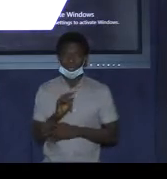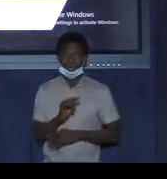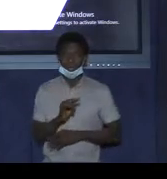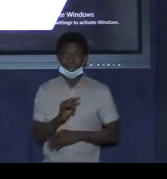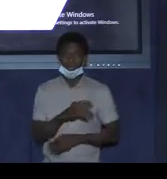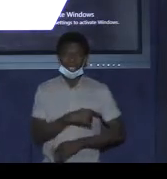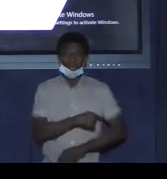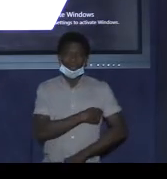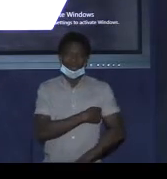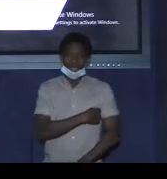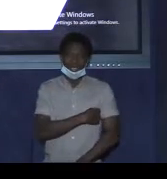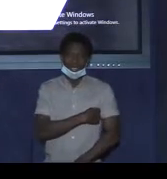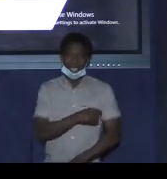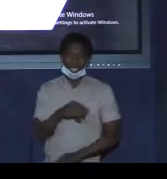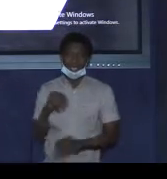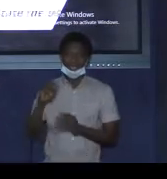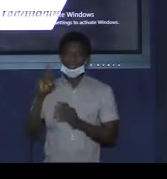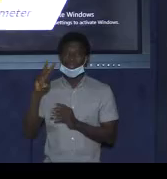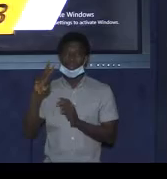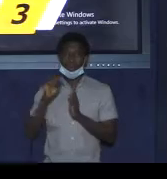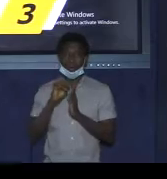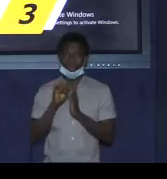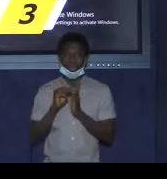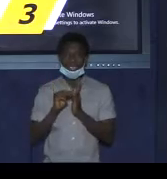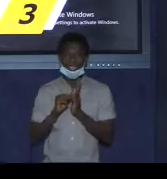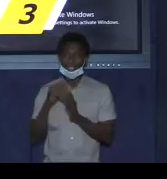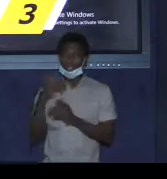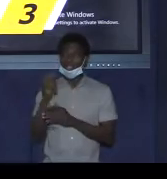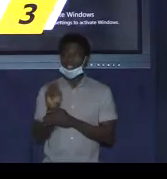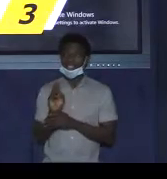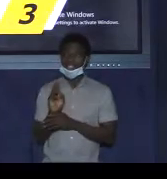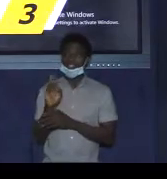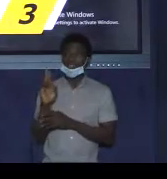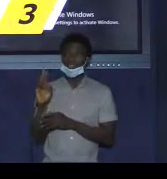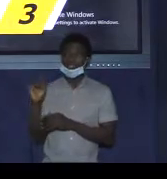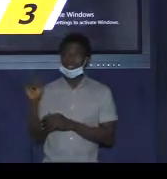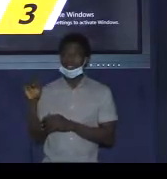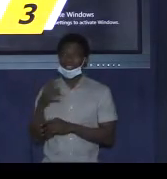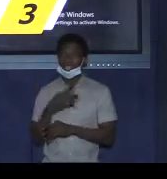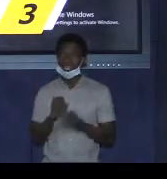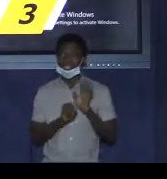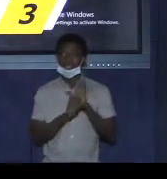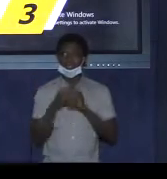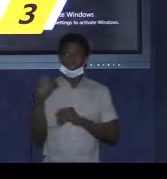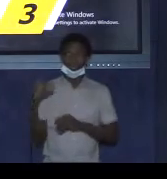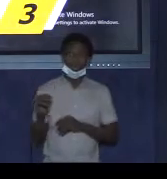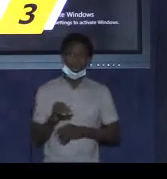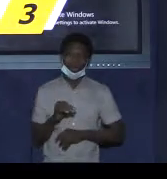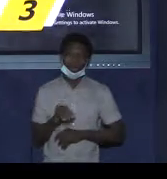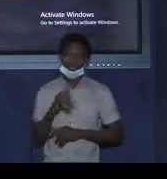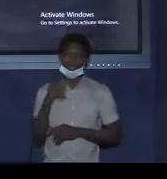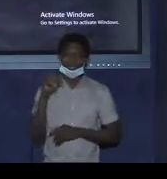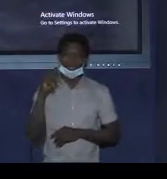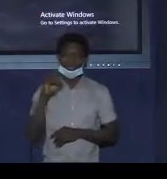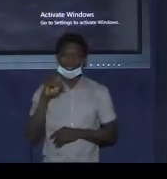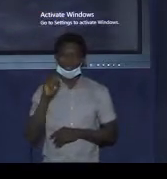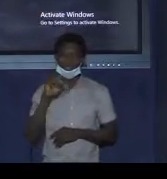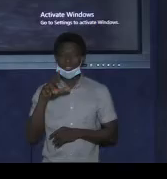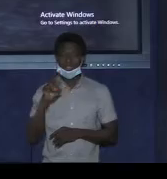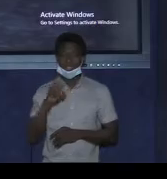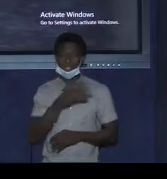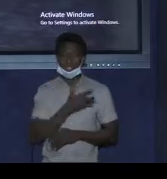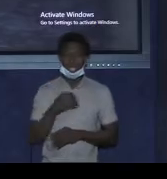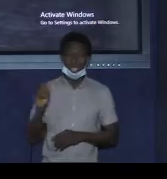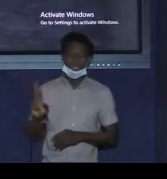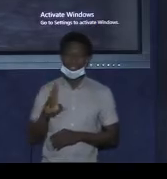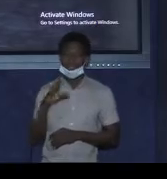of thermometer. 2. Mention the units and symbols of temperature scale and state the